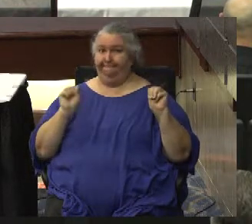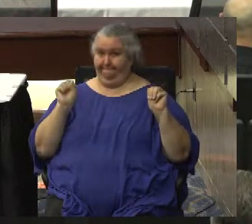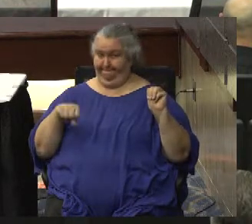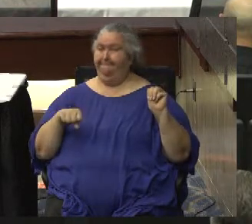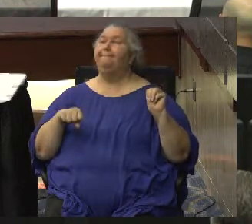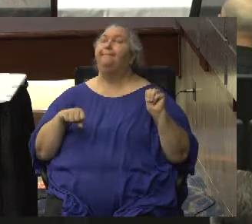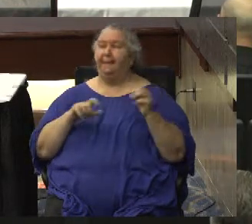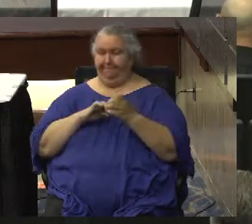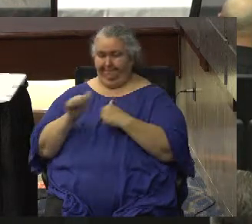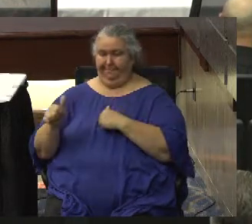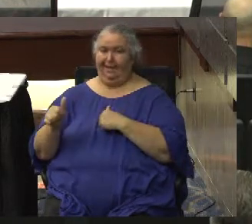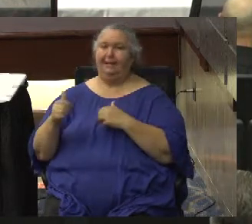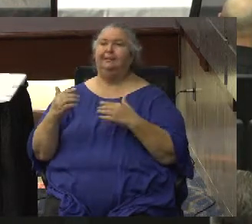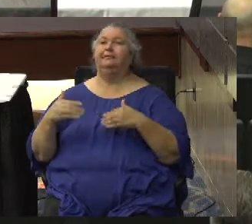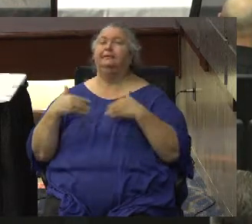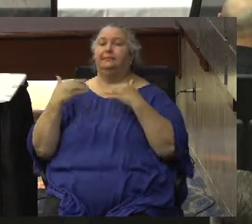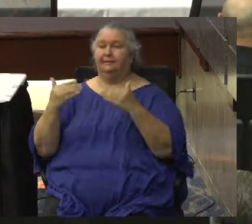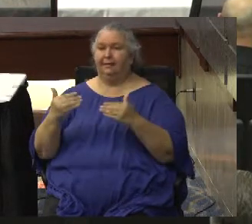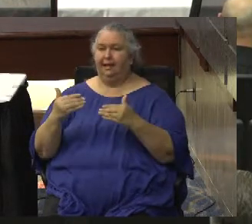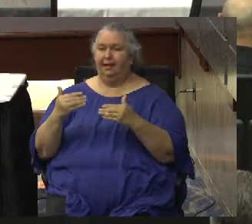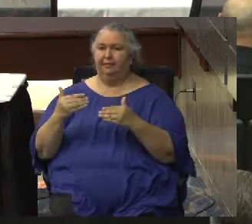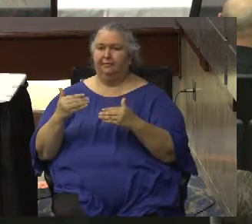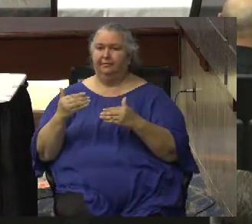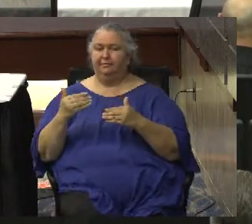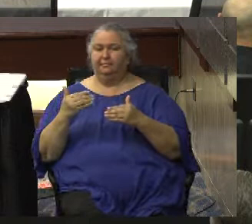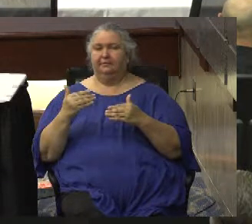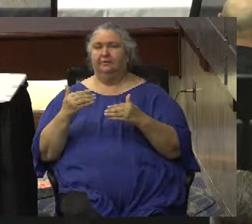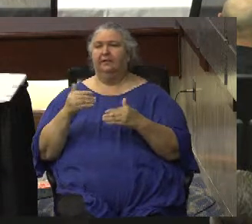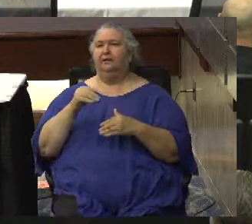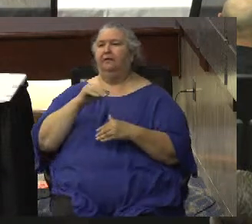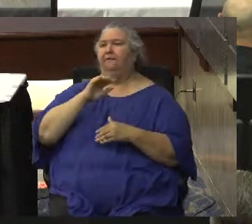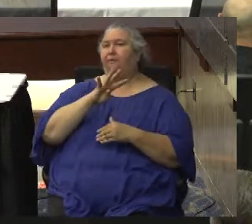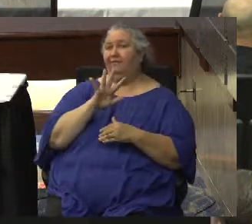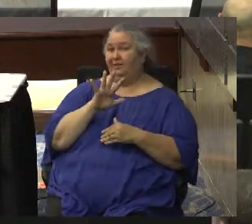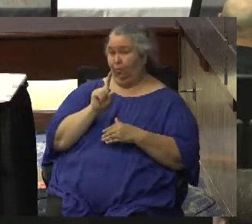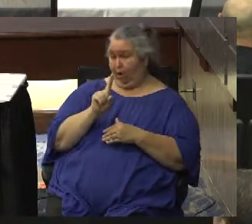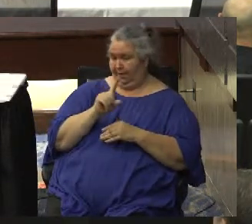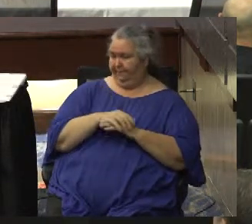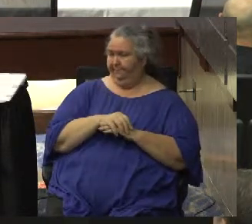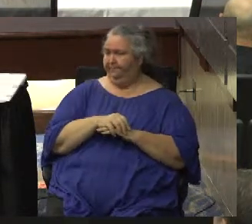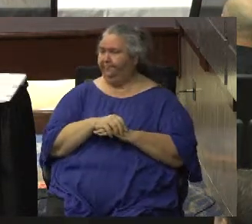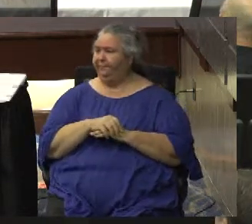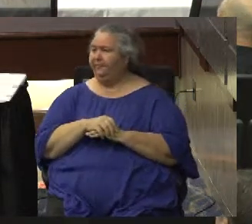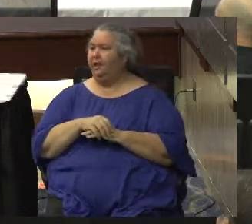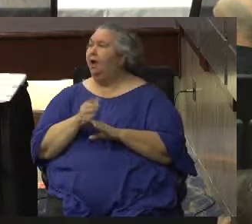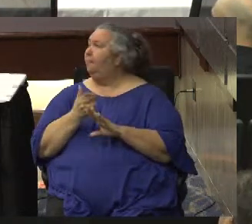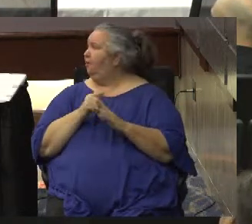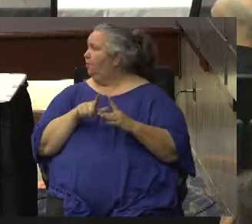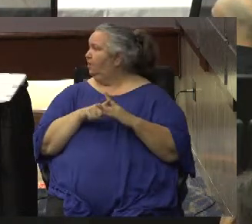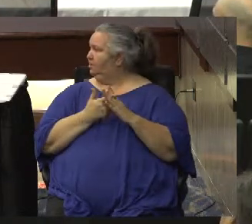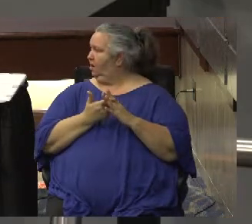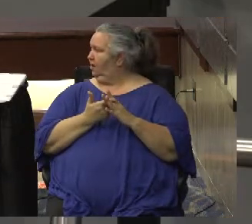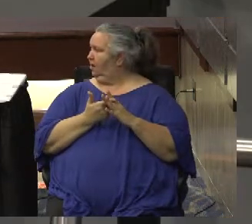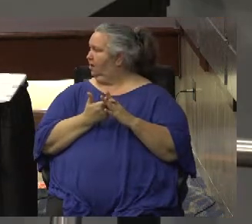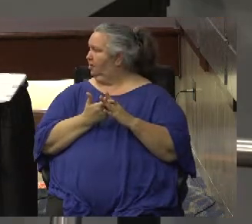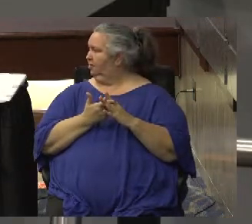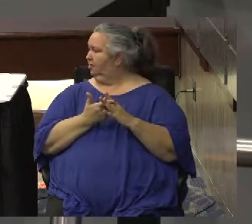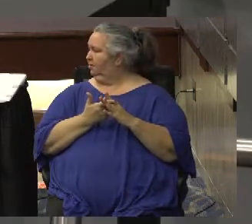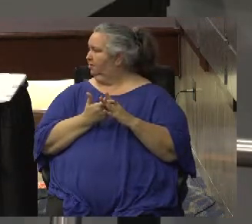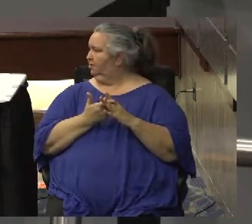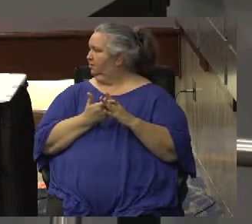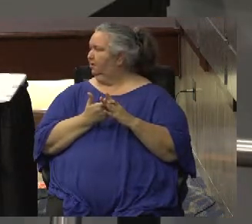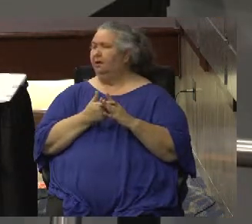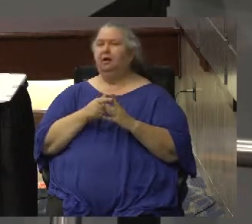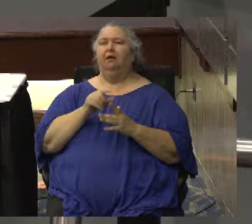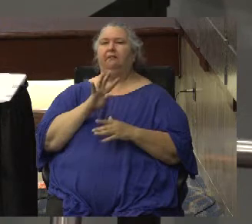that motion carries, and the next item is public hearing 2021-451. Mayor, before we start this public hearings 451